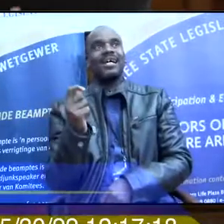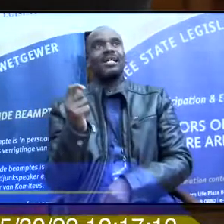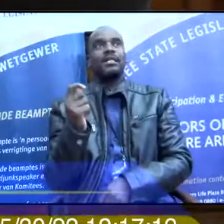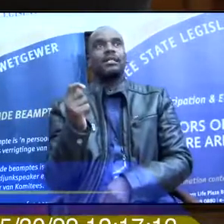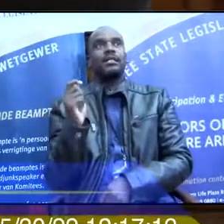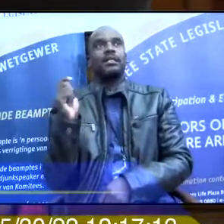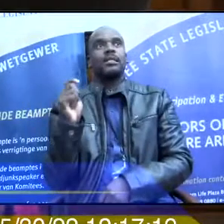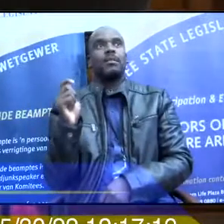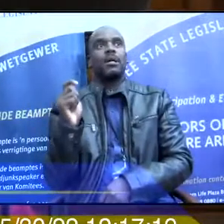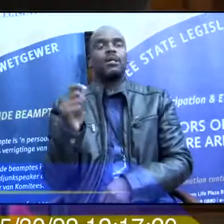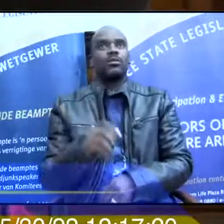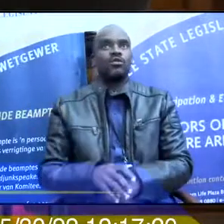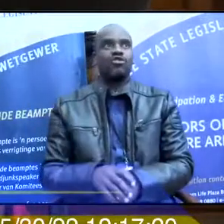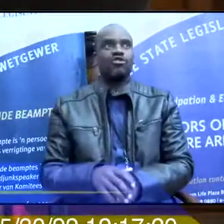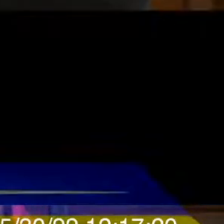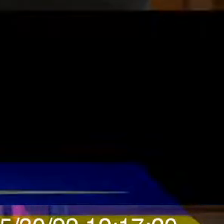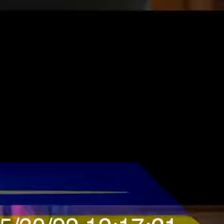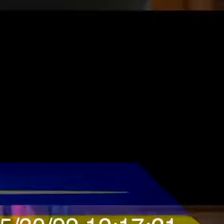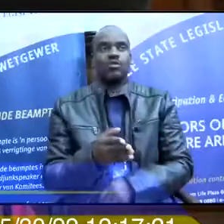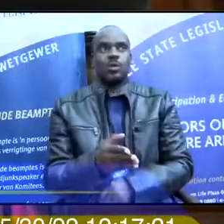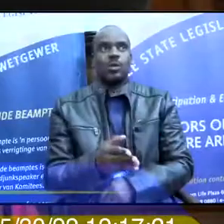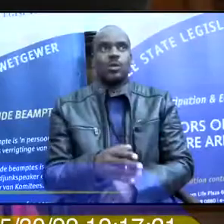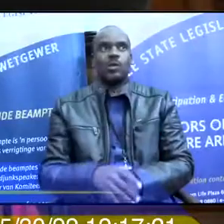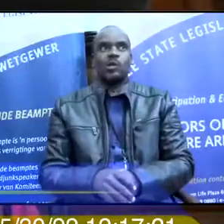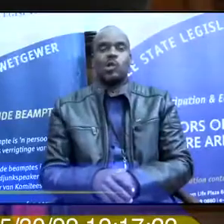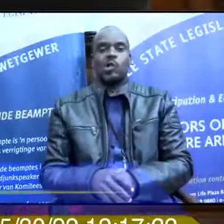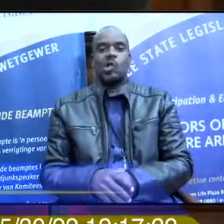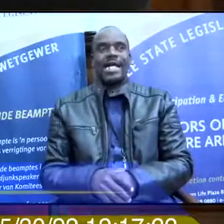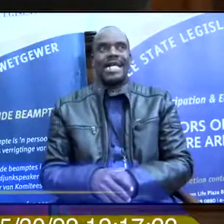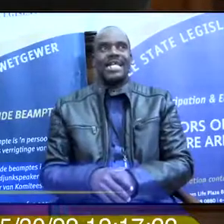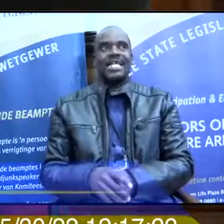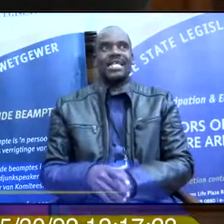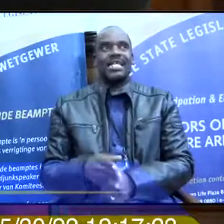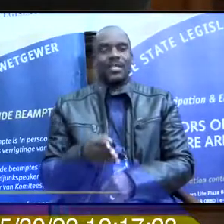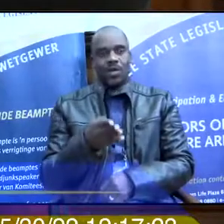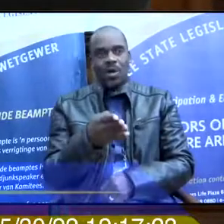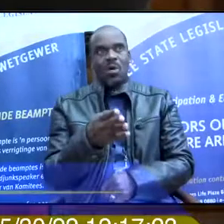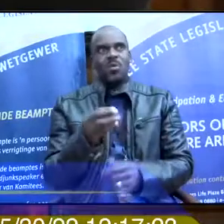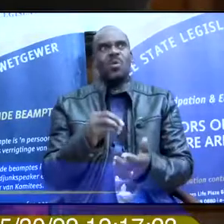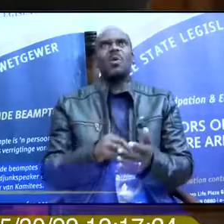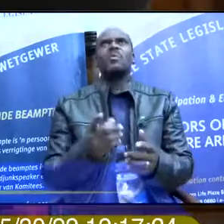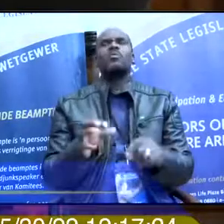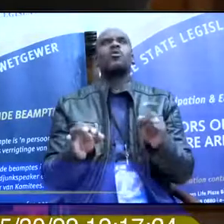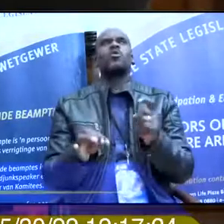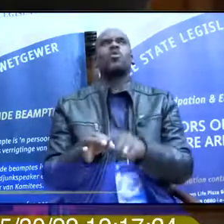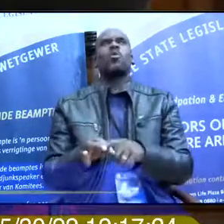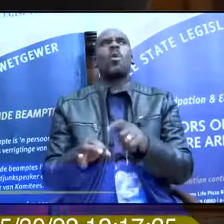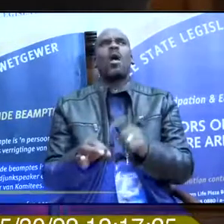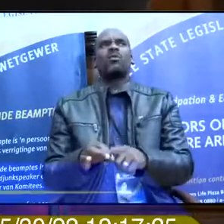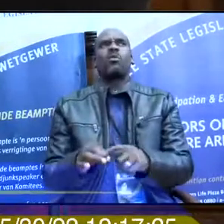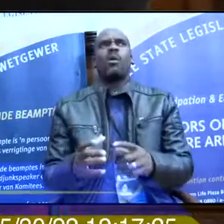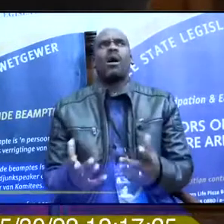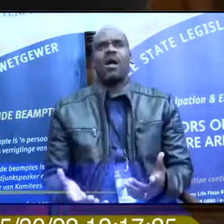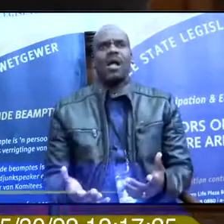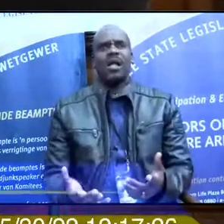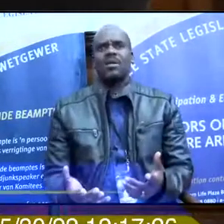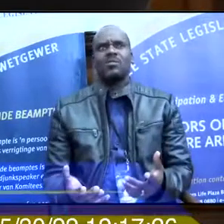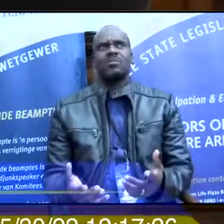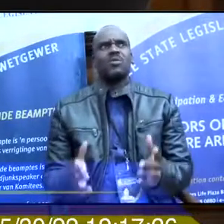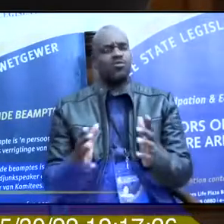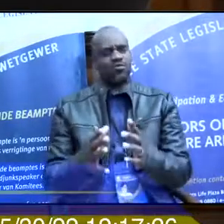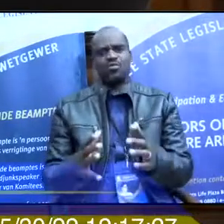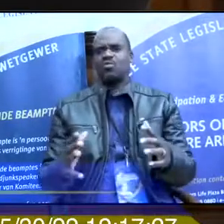for industries that were investing there those investing in kuaqua there were huge